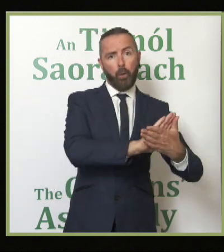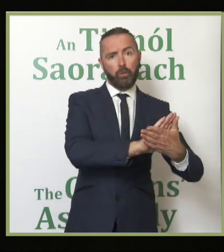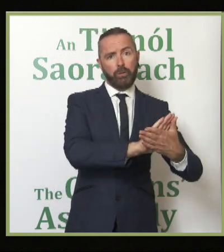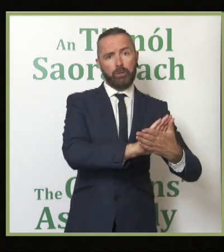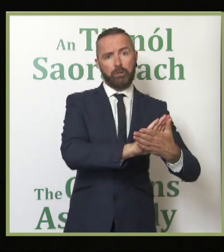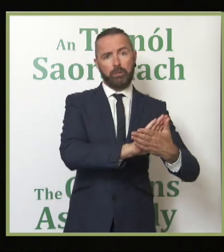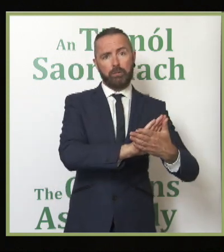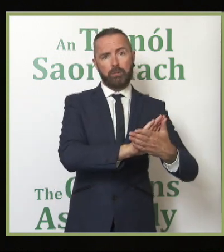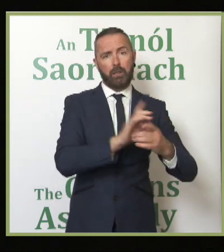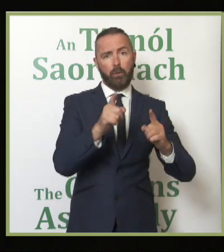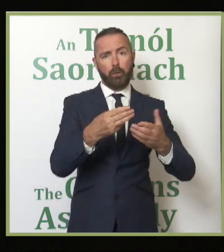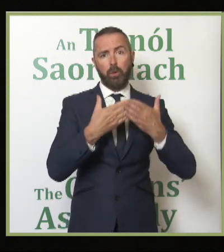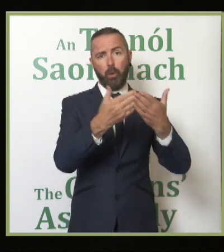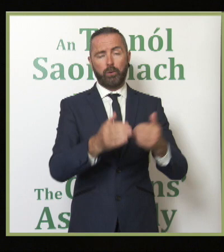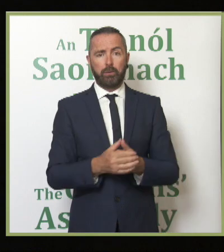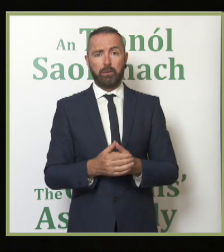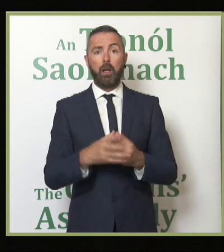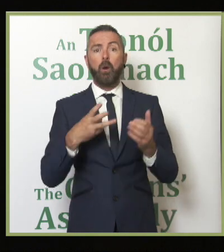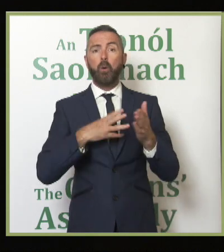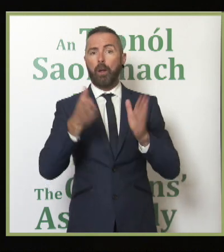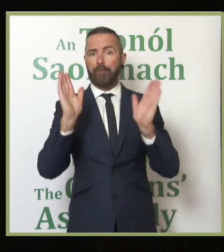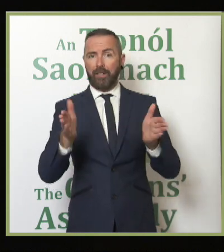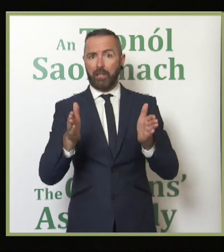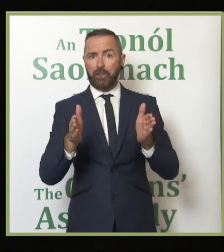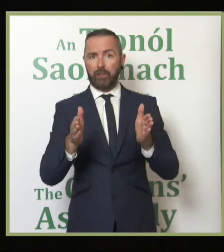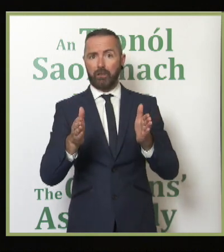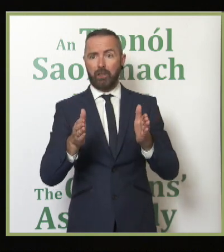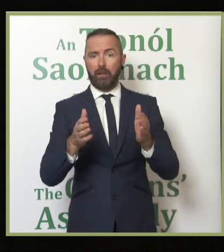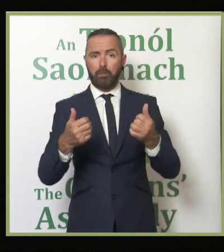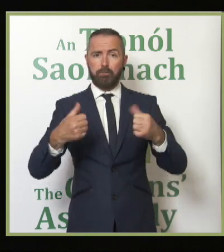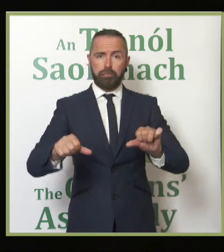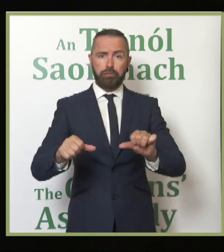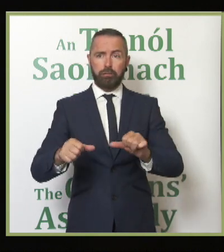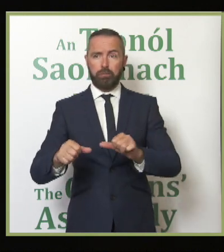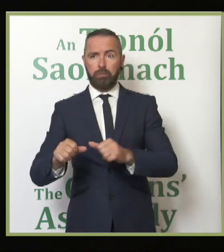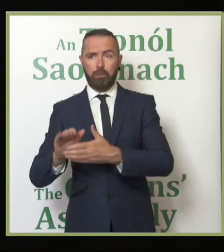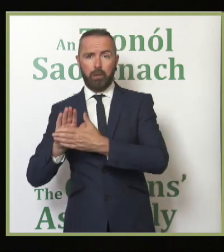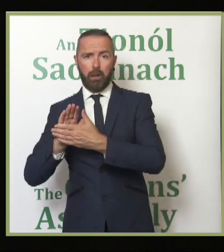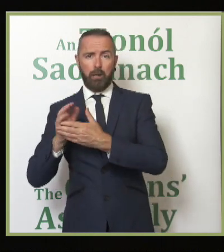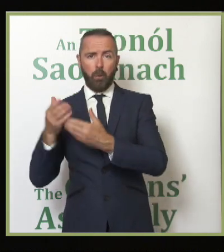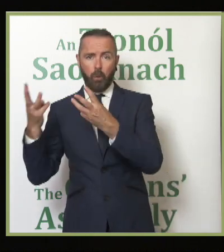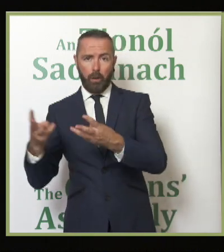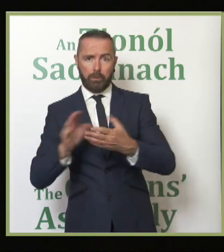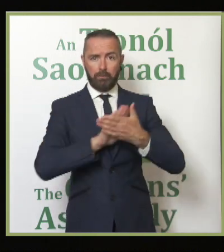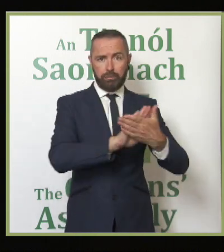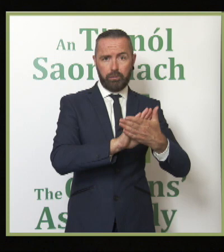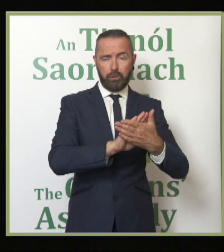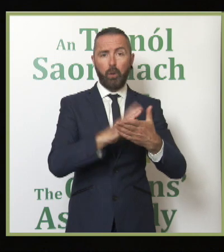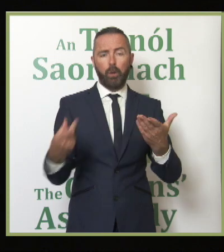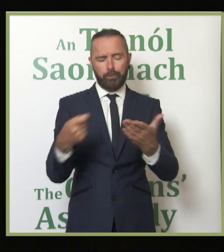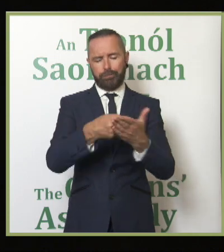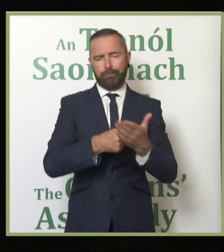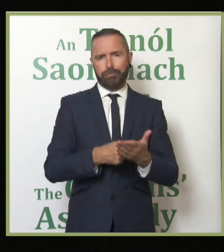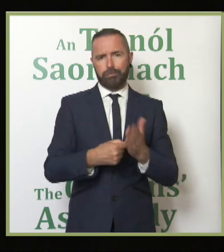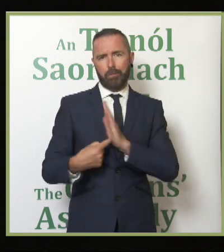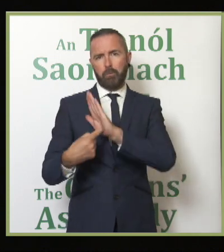then become the final recommendations that are submitted as part of the final report to the Oireachtas and presented to the government as well. That's how it all works in a